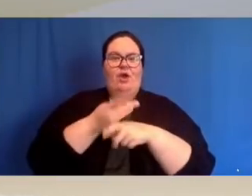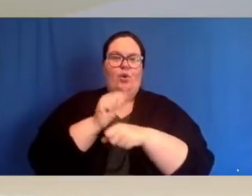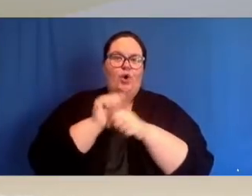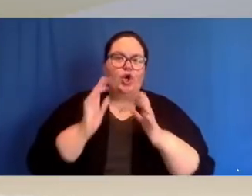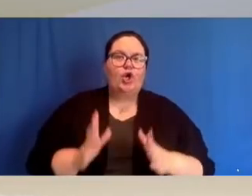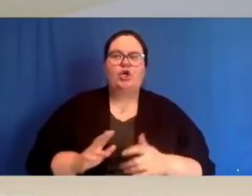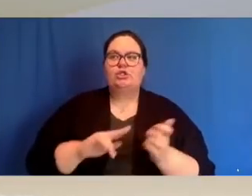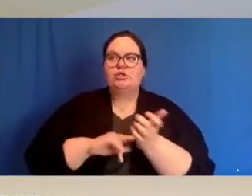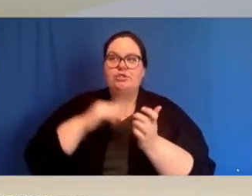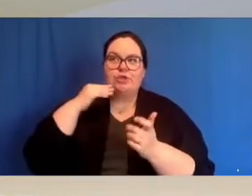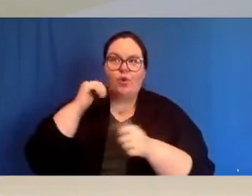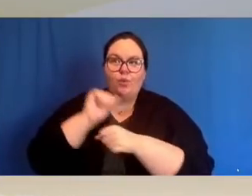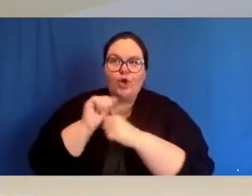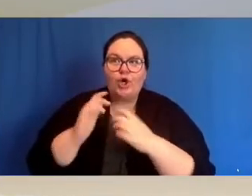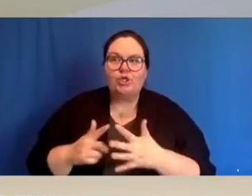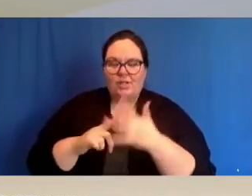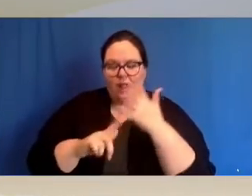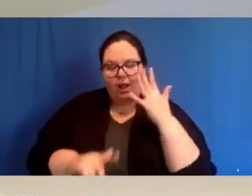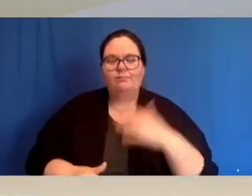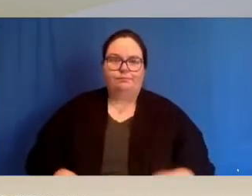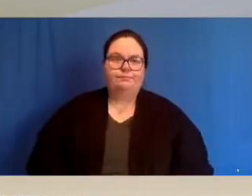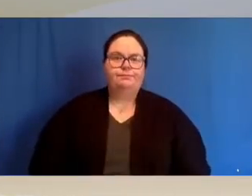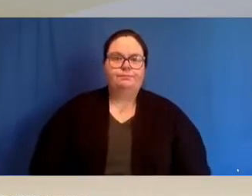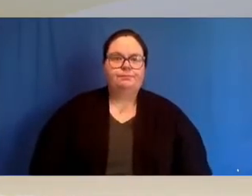services in the weeks ahead.